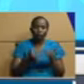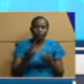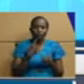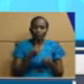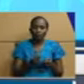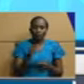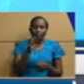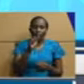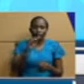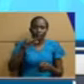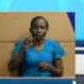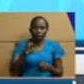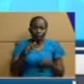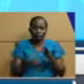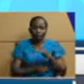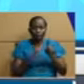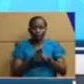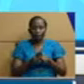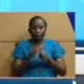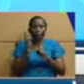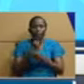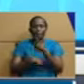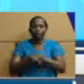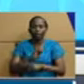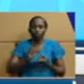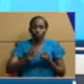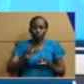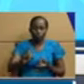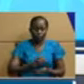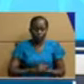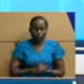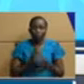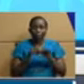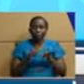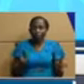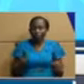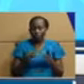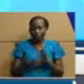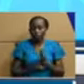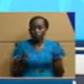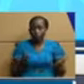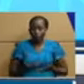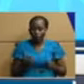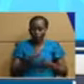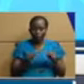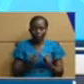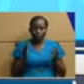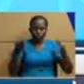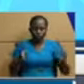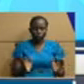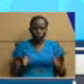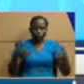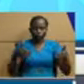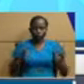as SAGE, and the Disability Grant. However, concerns remain about the scope and coverage